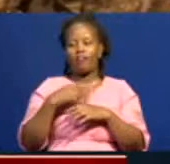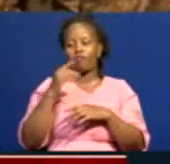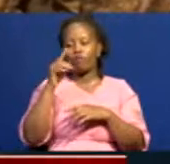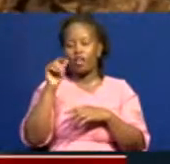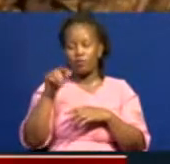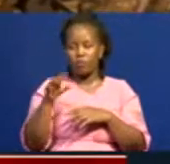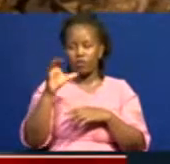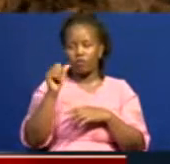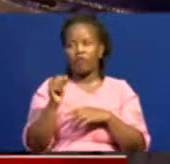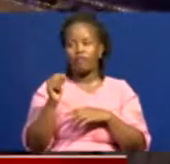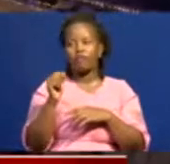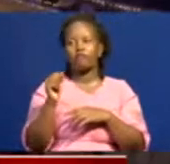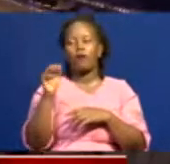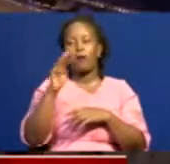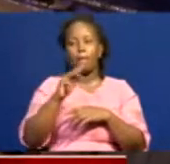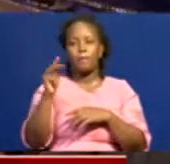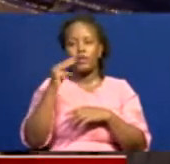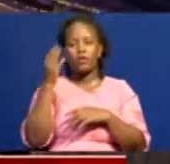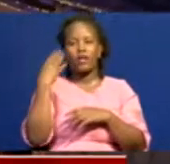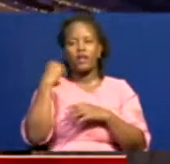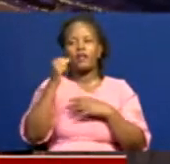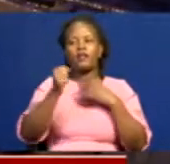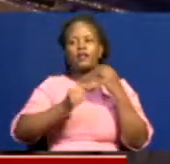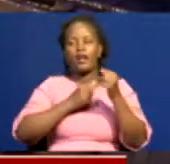visitors last year.